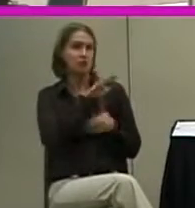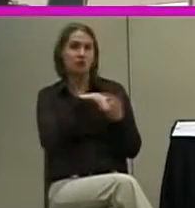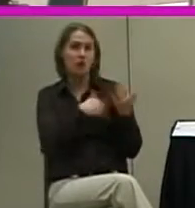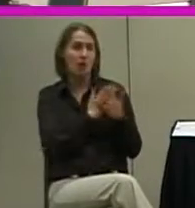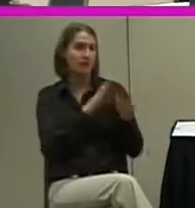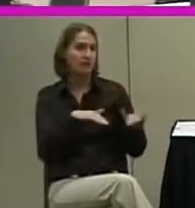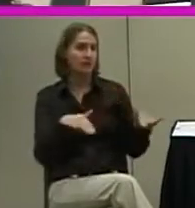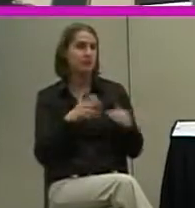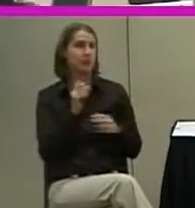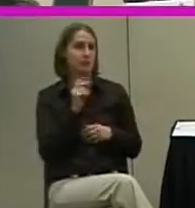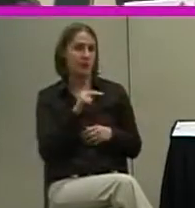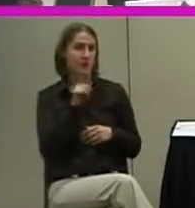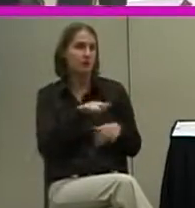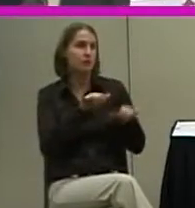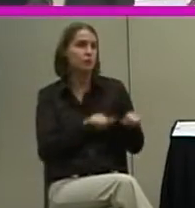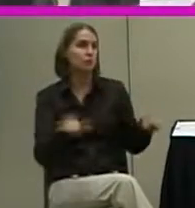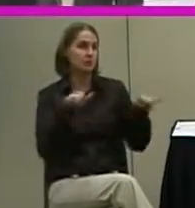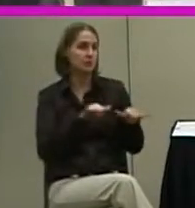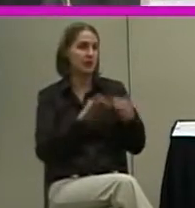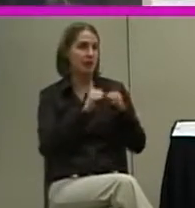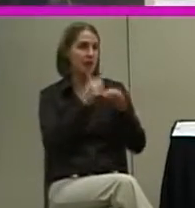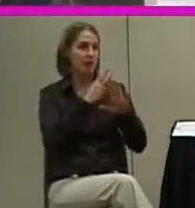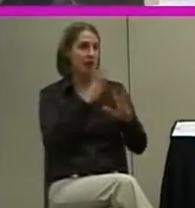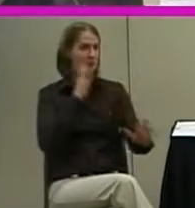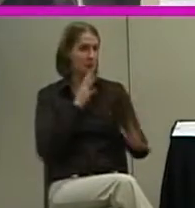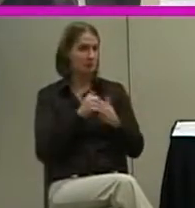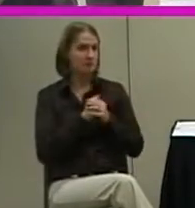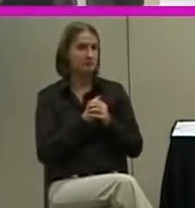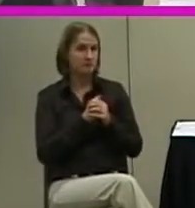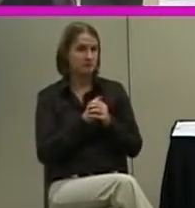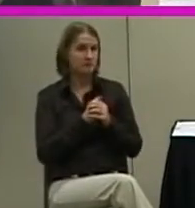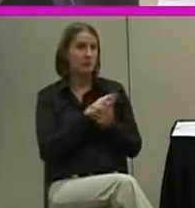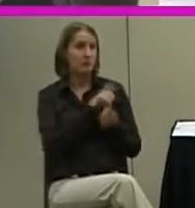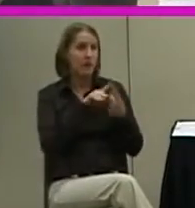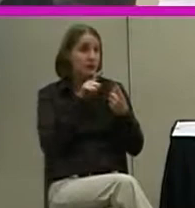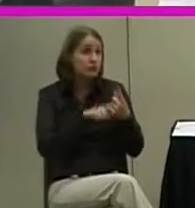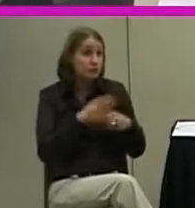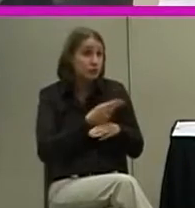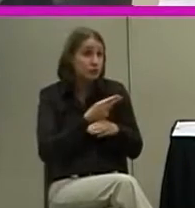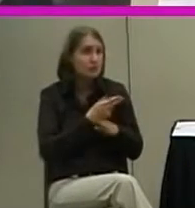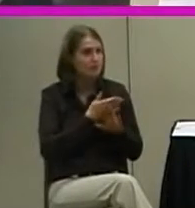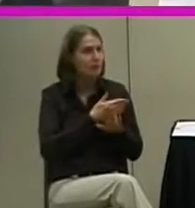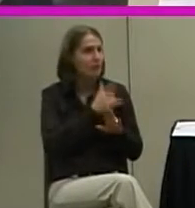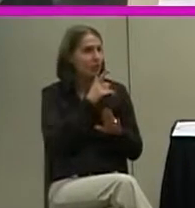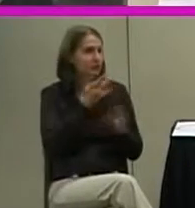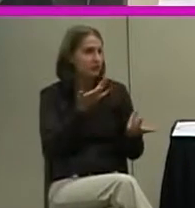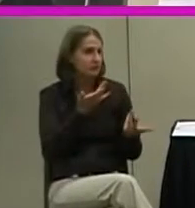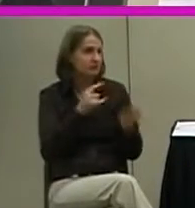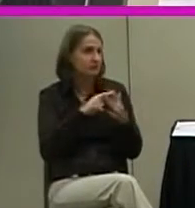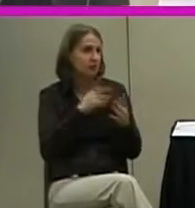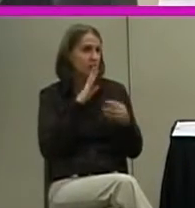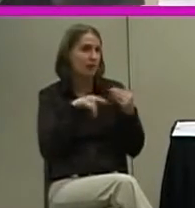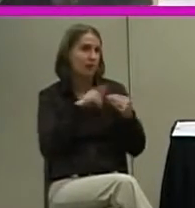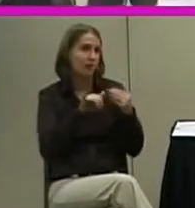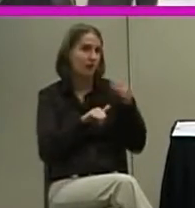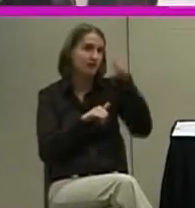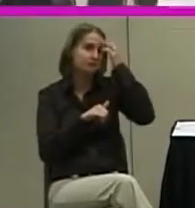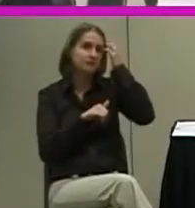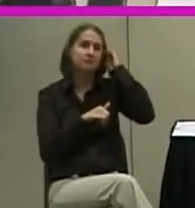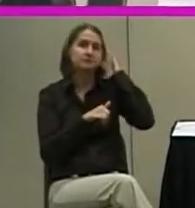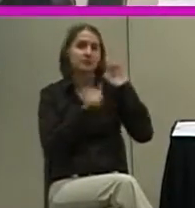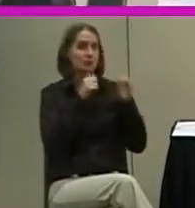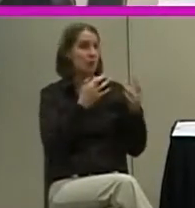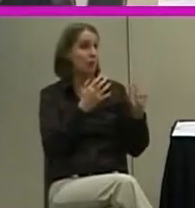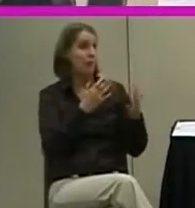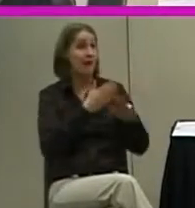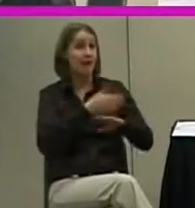kids. Okay, then you need a routine for how to line up. When should you use that routine? Right before lunch is when you should start talking about it. Don't wait